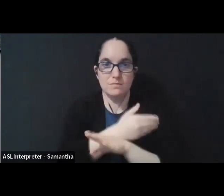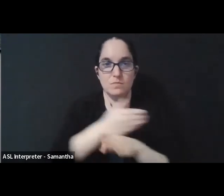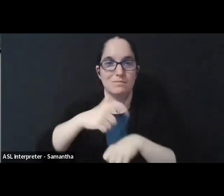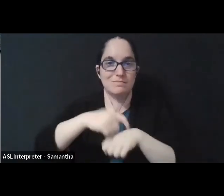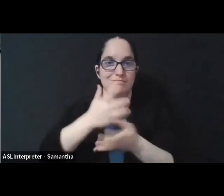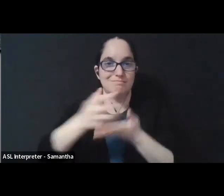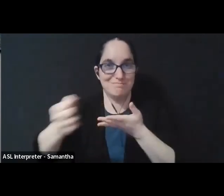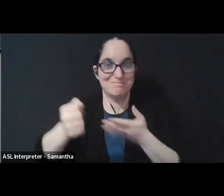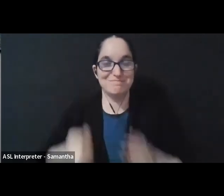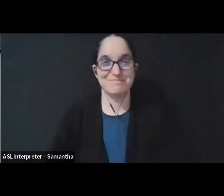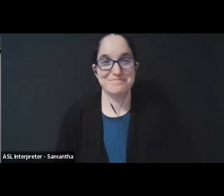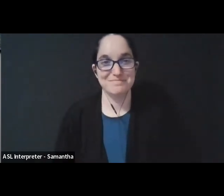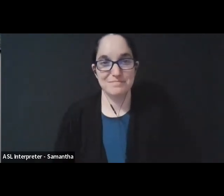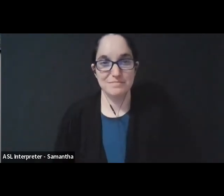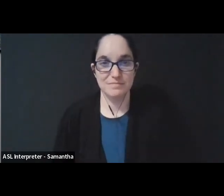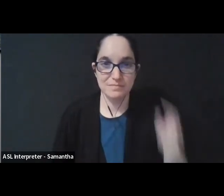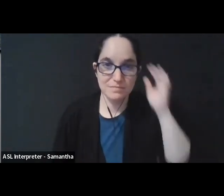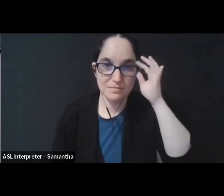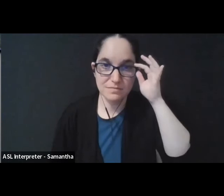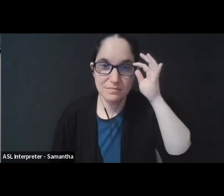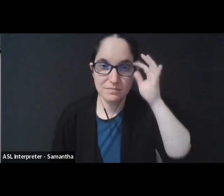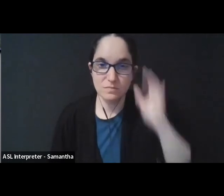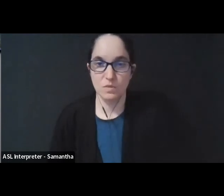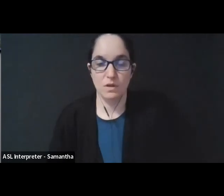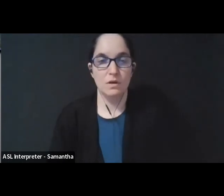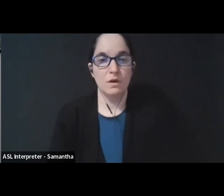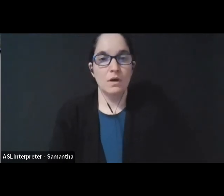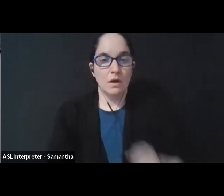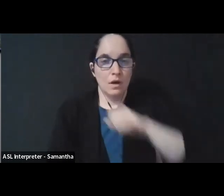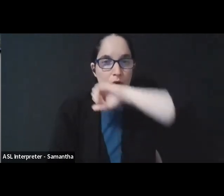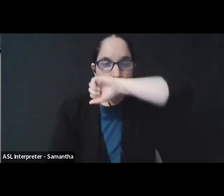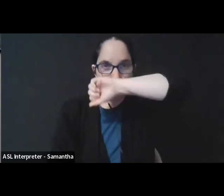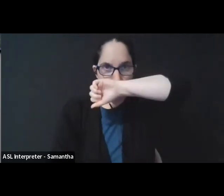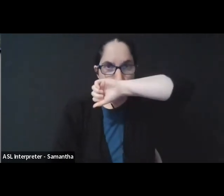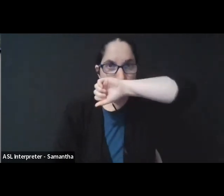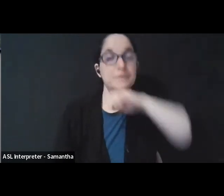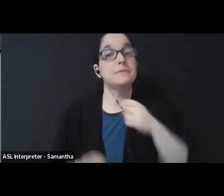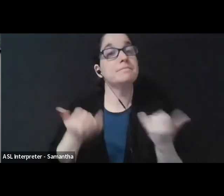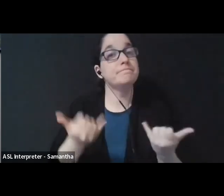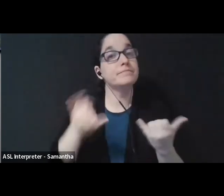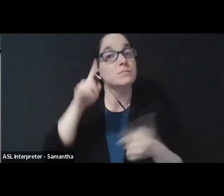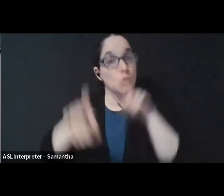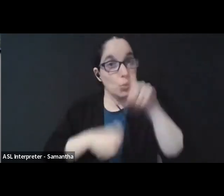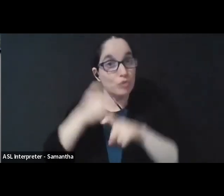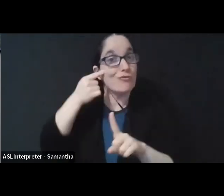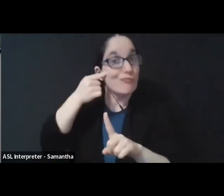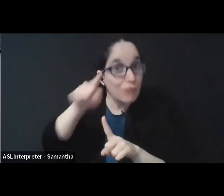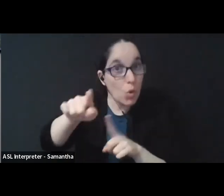speakers. So I guess this is more of a question for the researchers. For those who want to